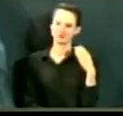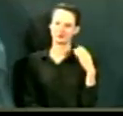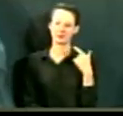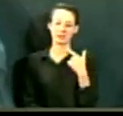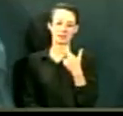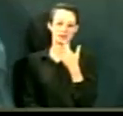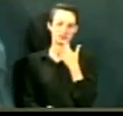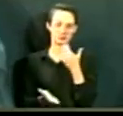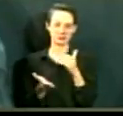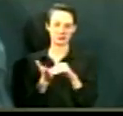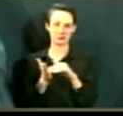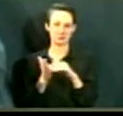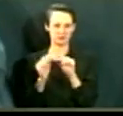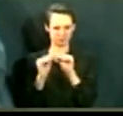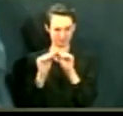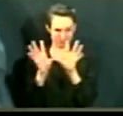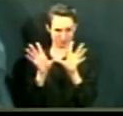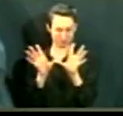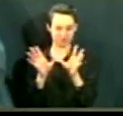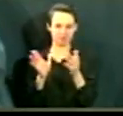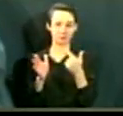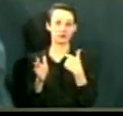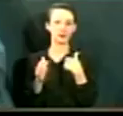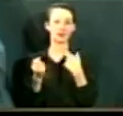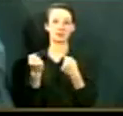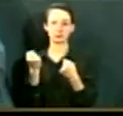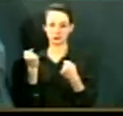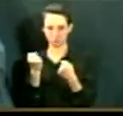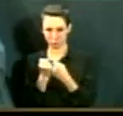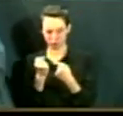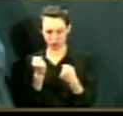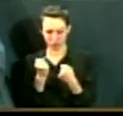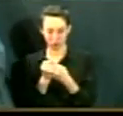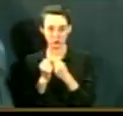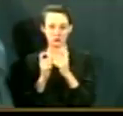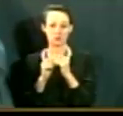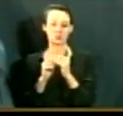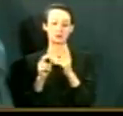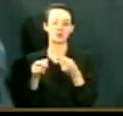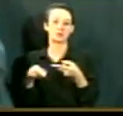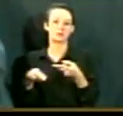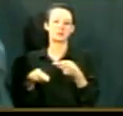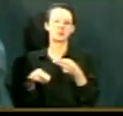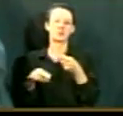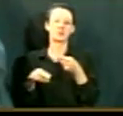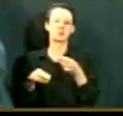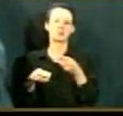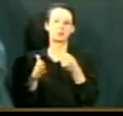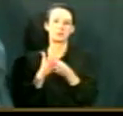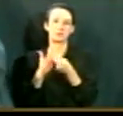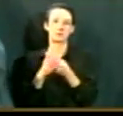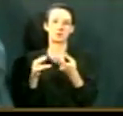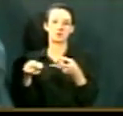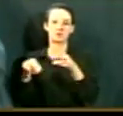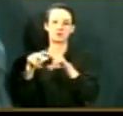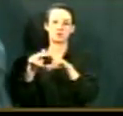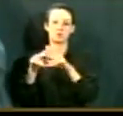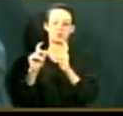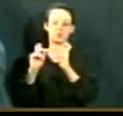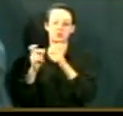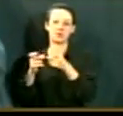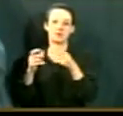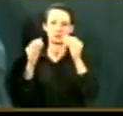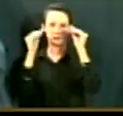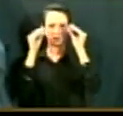again and make sure I'm crystal clear about this, that I do support giving a raise to our teachers if we can make that happen.